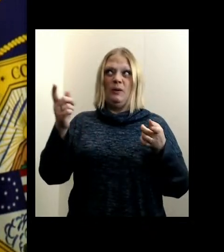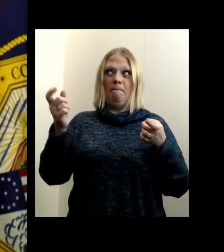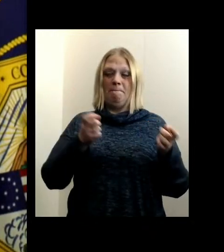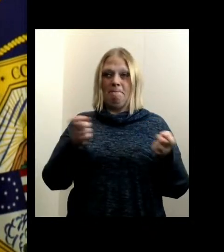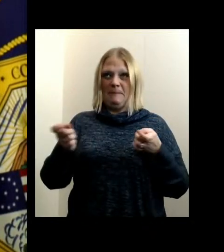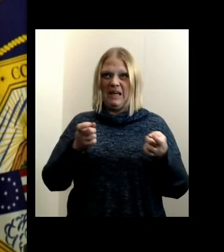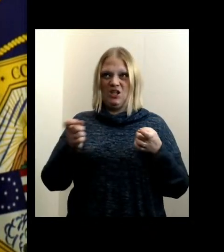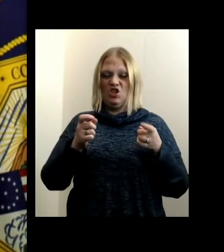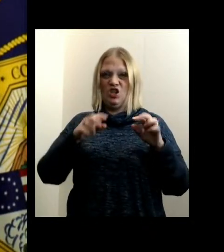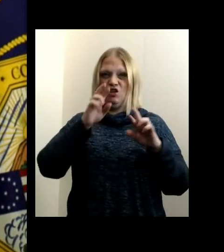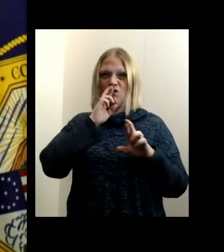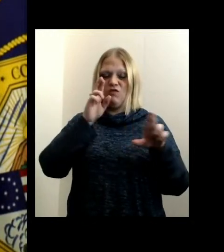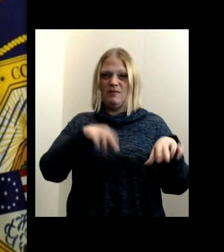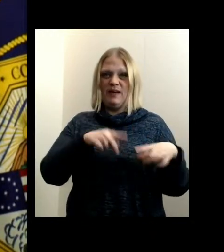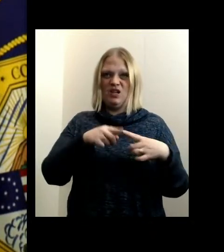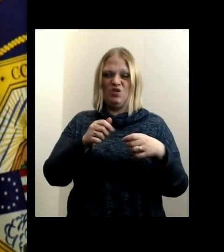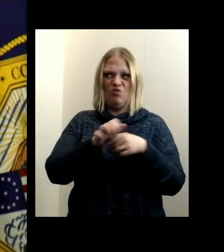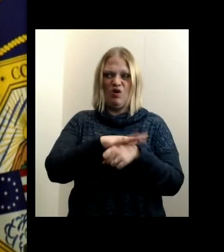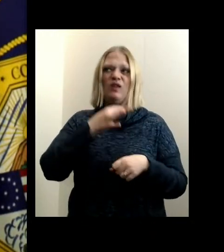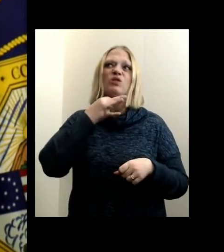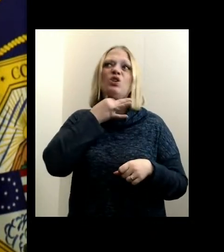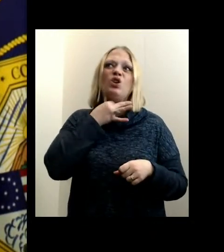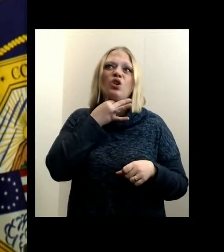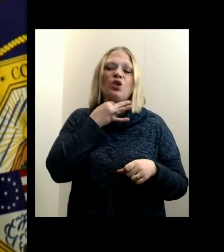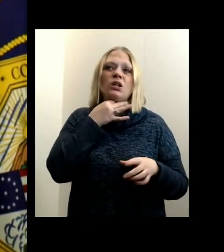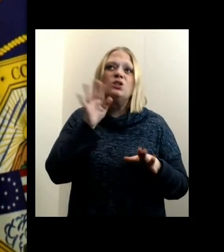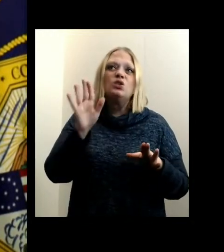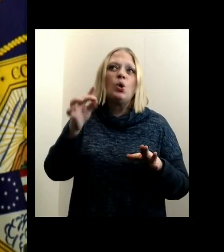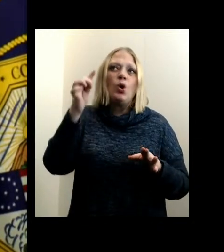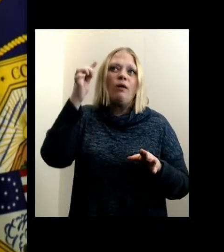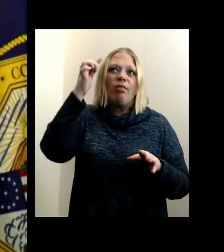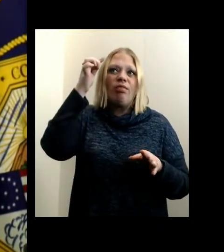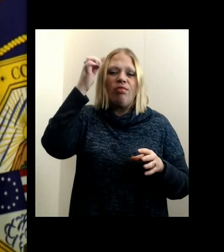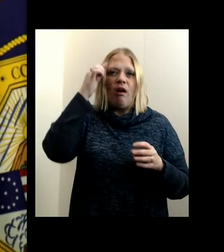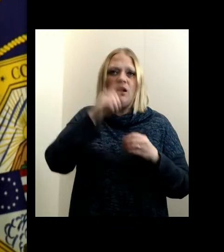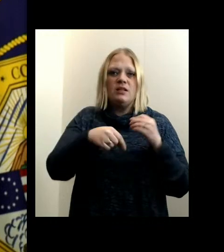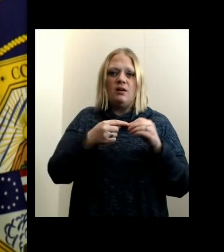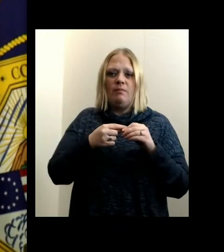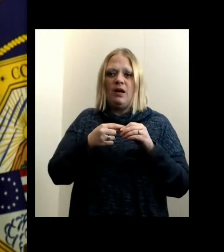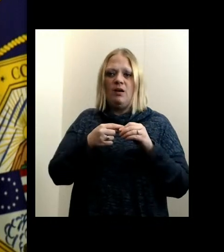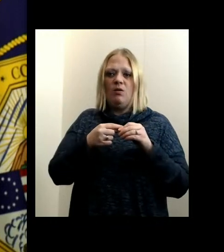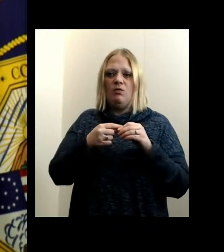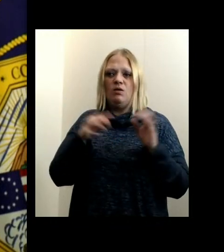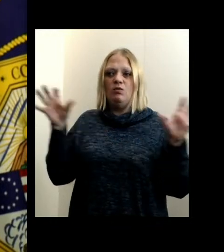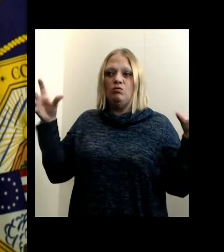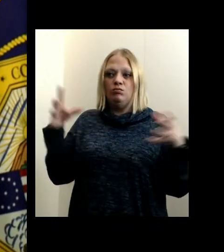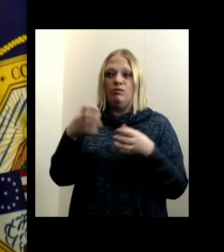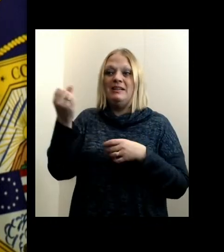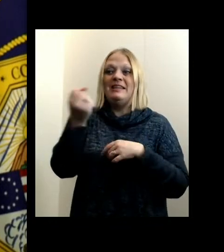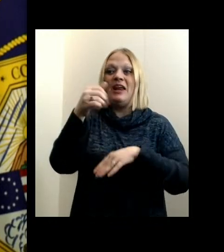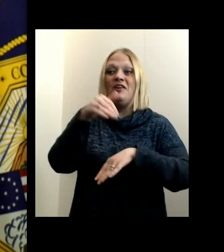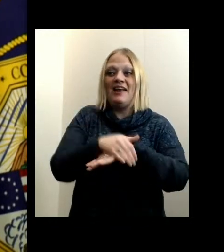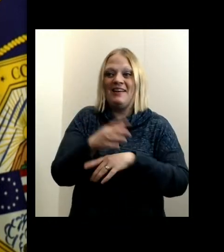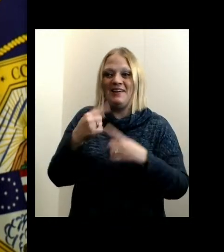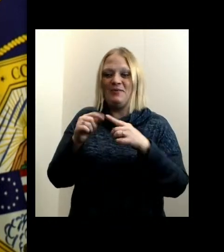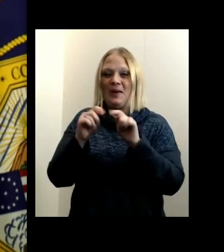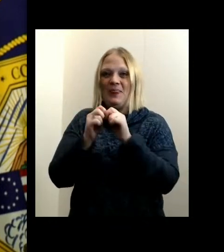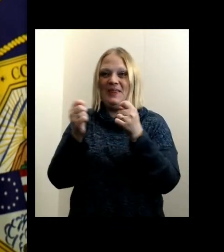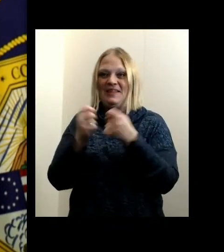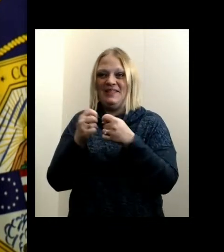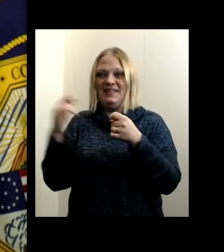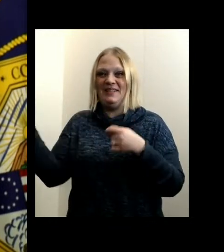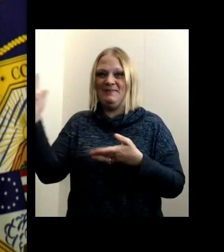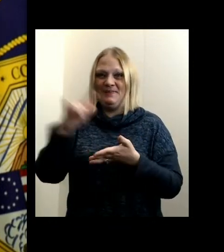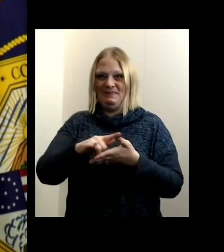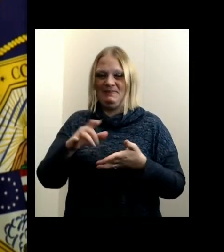the response to COVID, I was curious what your thoughts were about the gathering Saturday night when the team was returning home. Also,